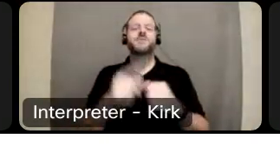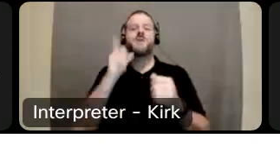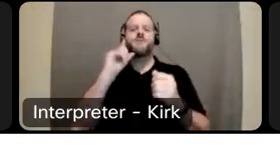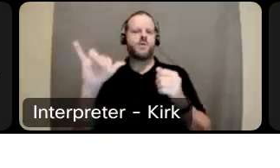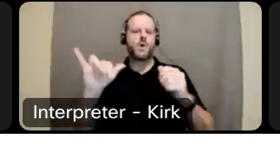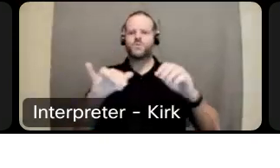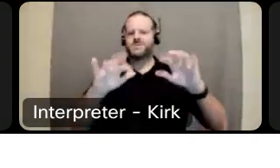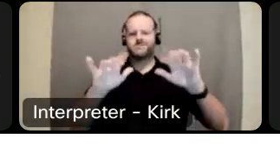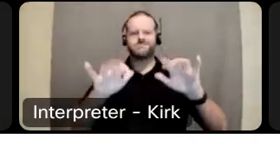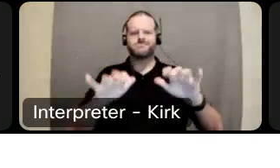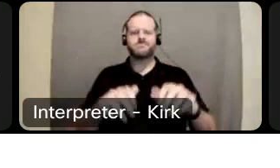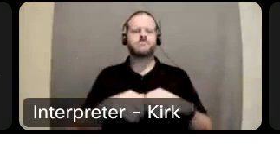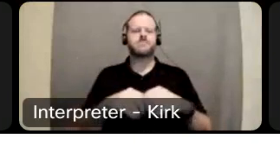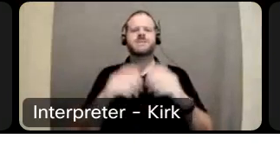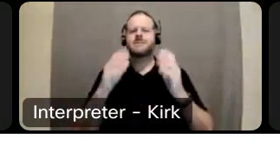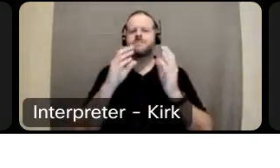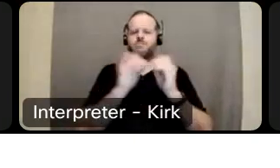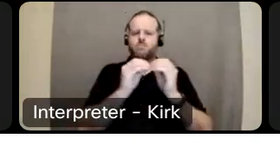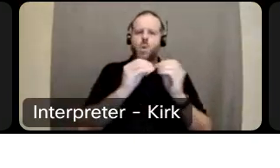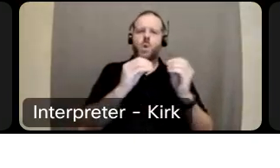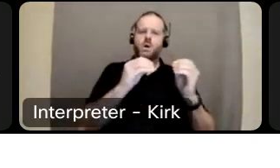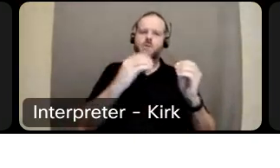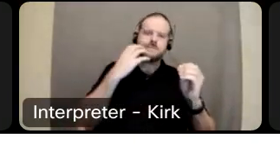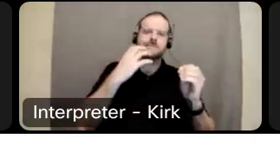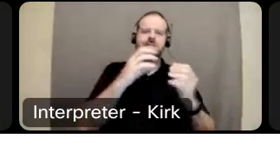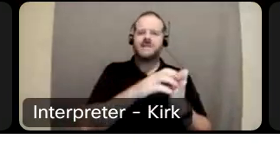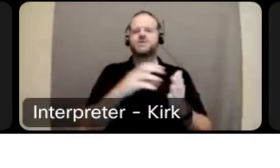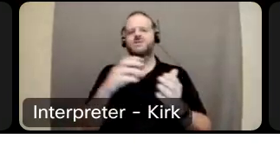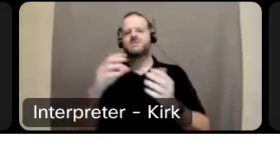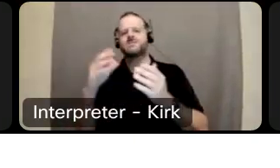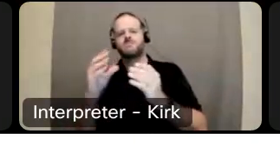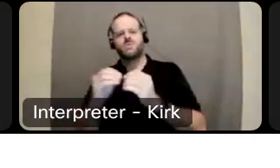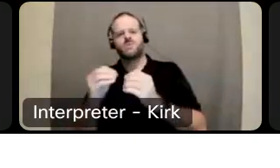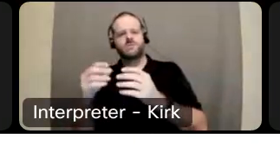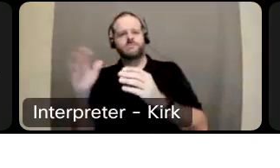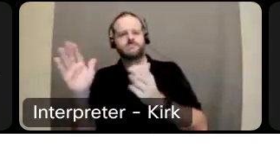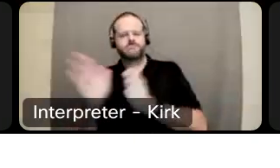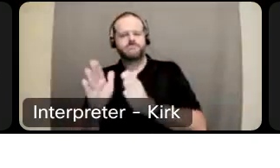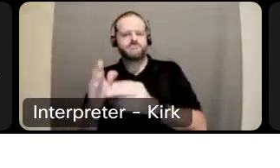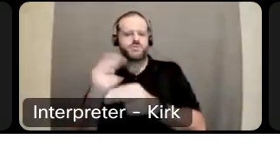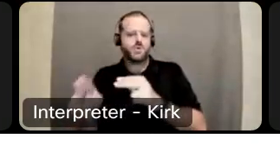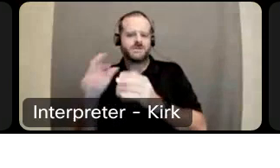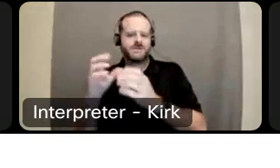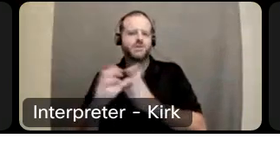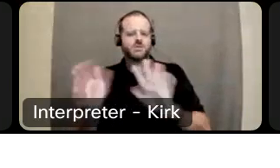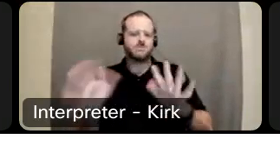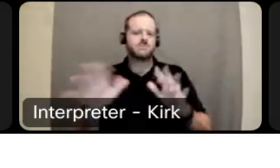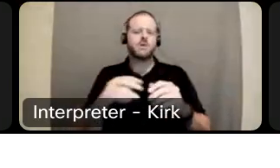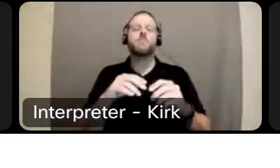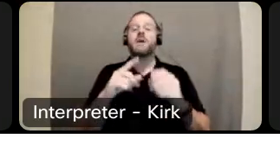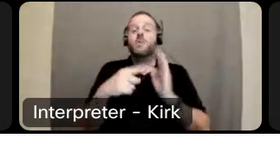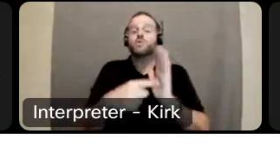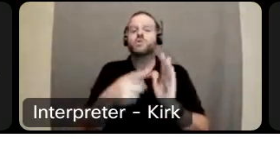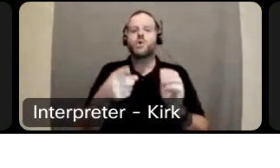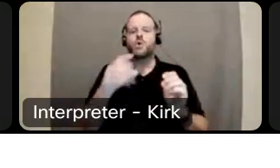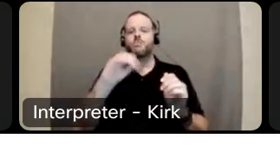are longer, but you get a nice idea of sort of how far you are within that for each section. Once you've completed one of those sections,